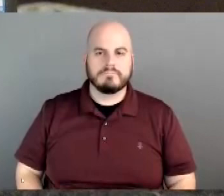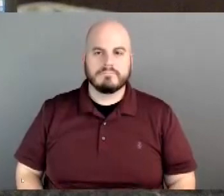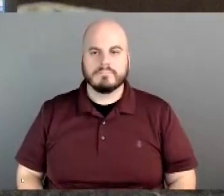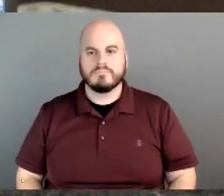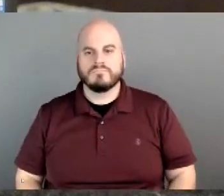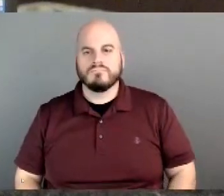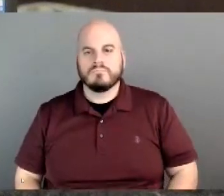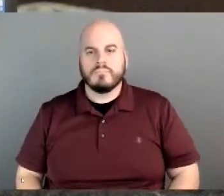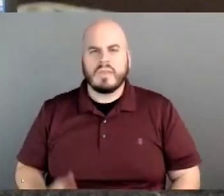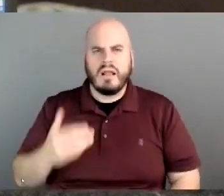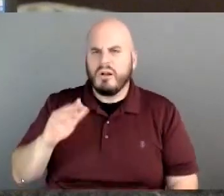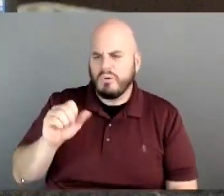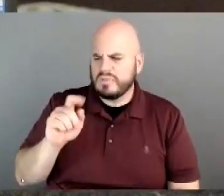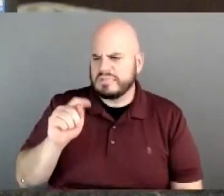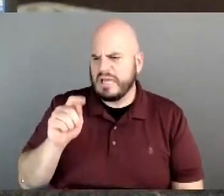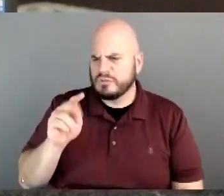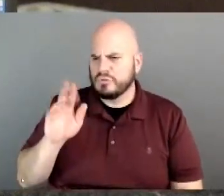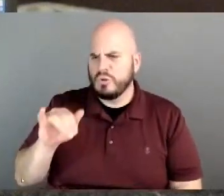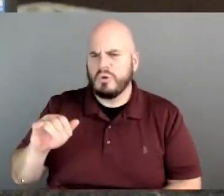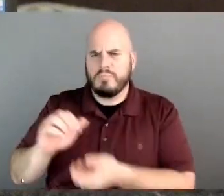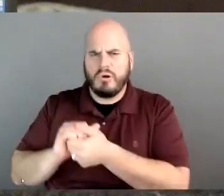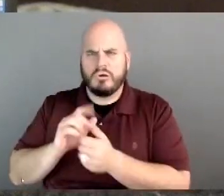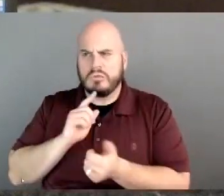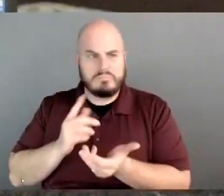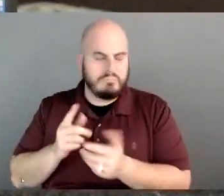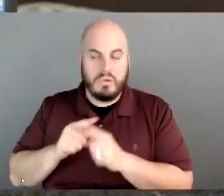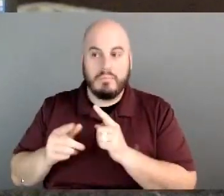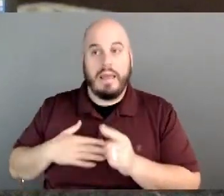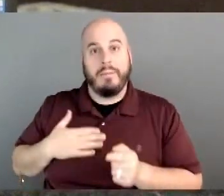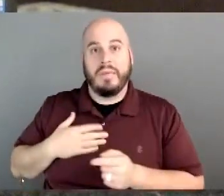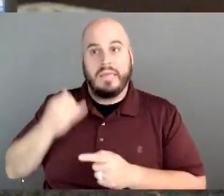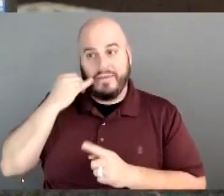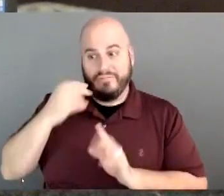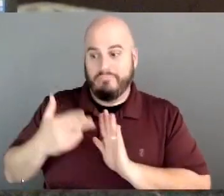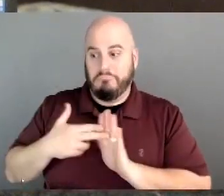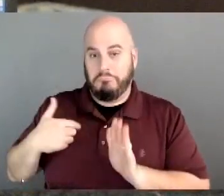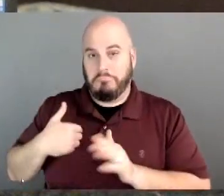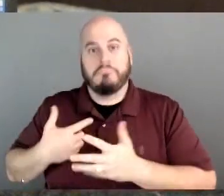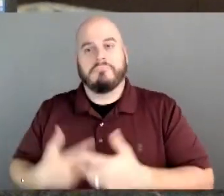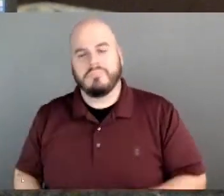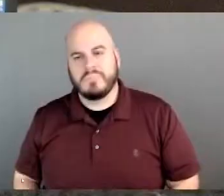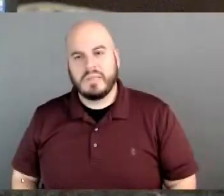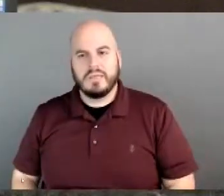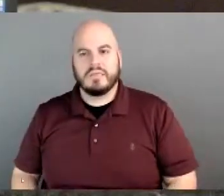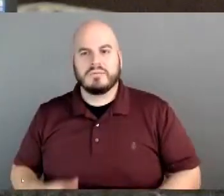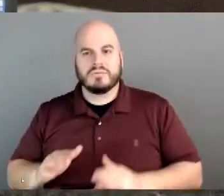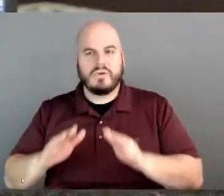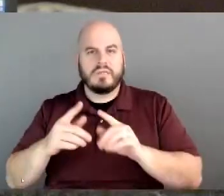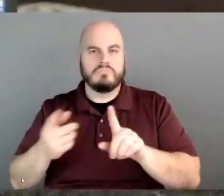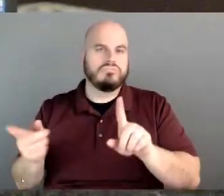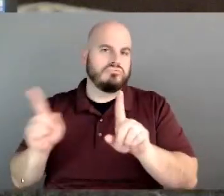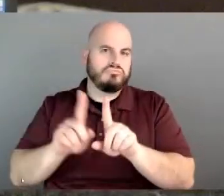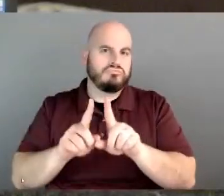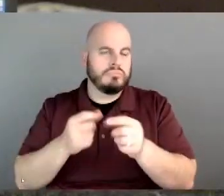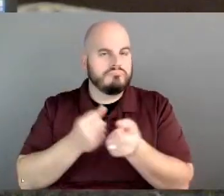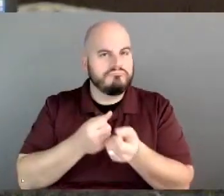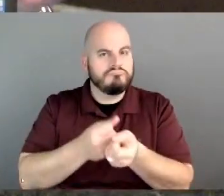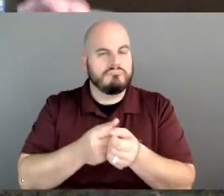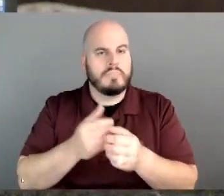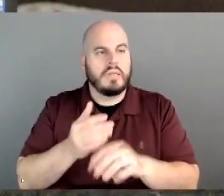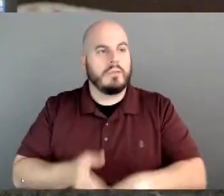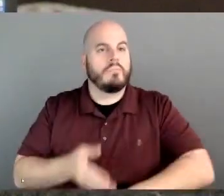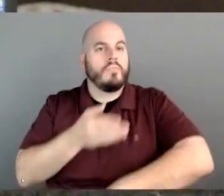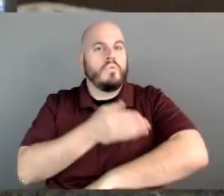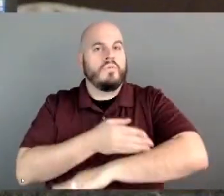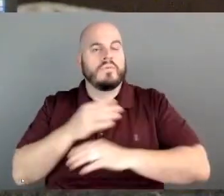partner is, but I'm happy to be one here, and I think it's awesome to come alongside y'all and improve our community in so many